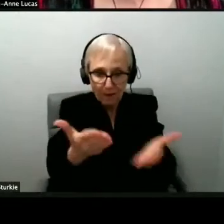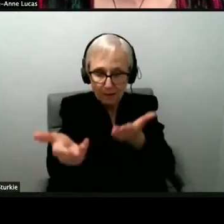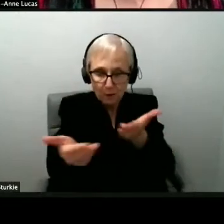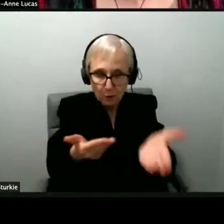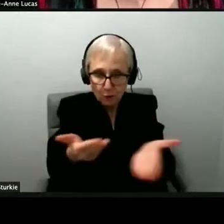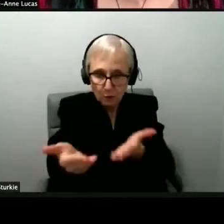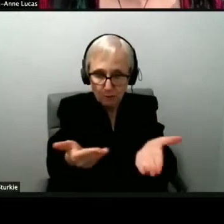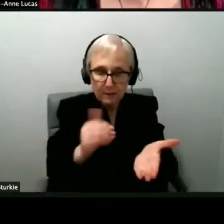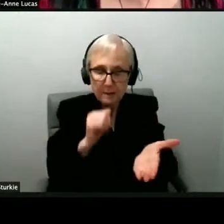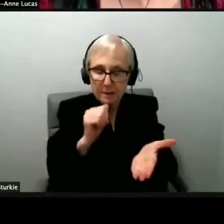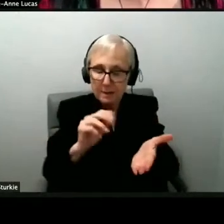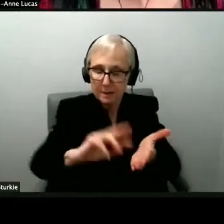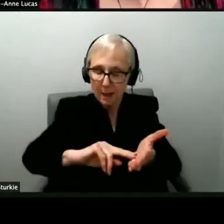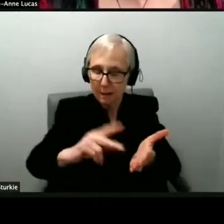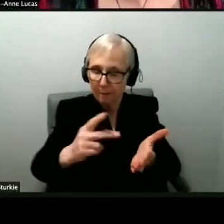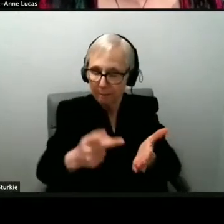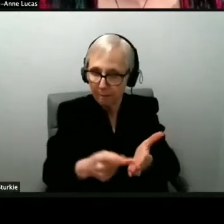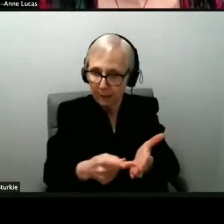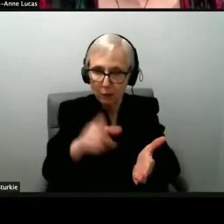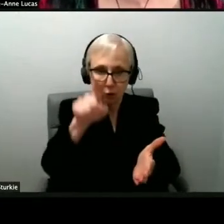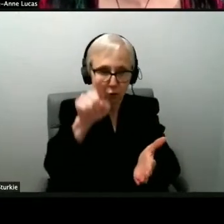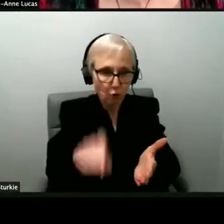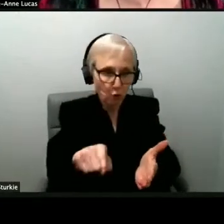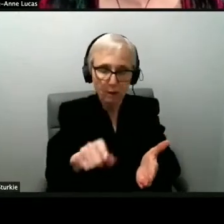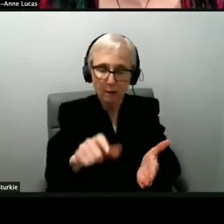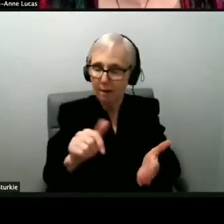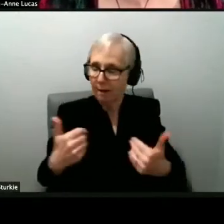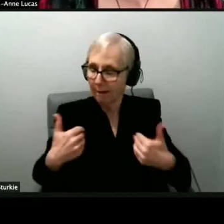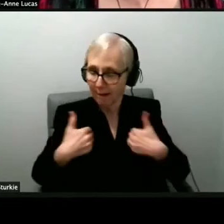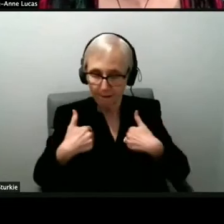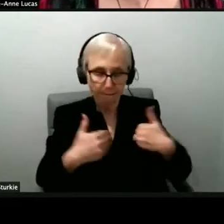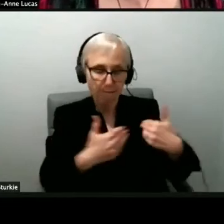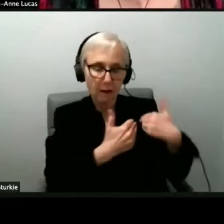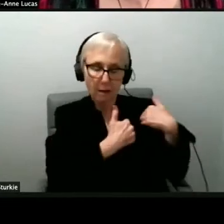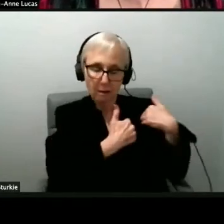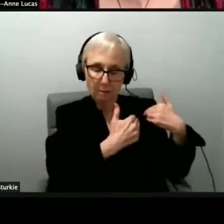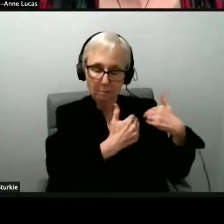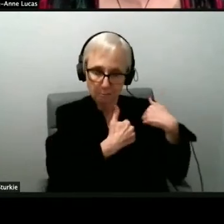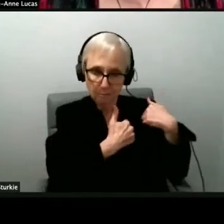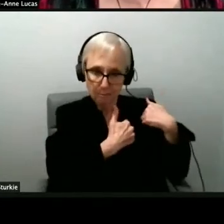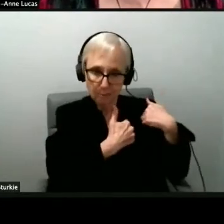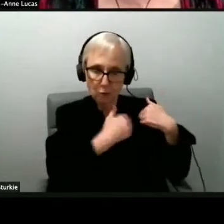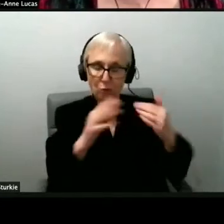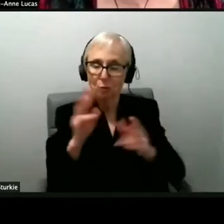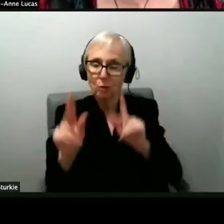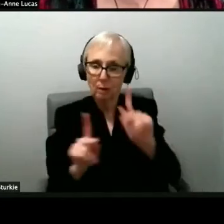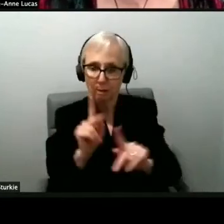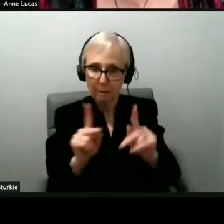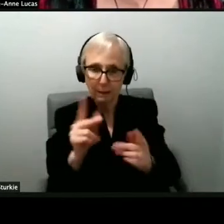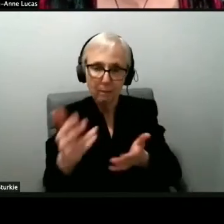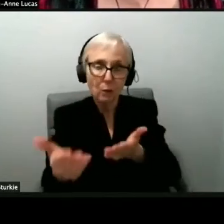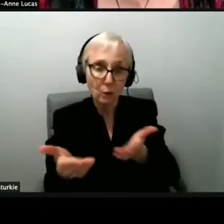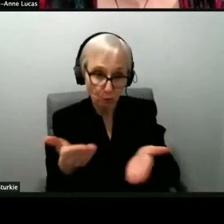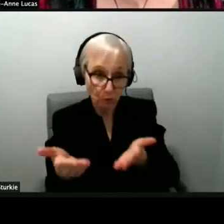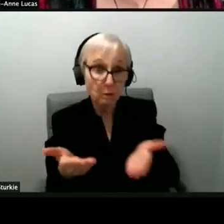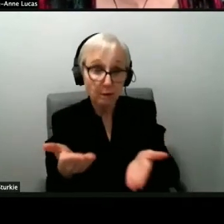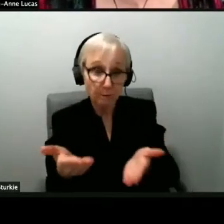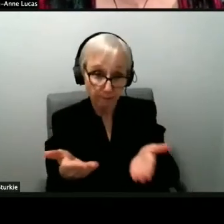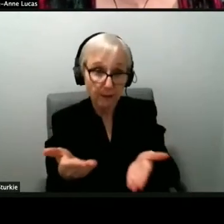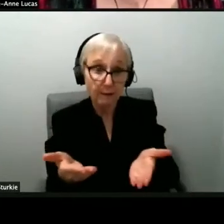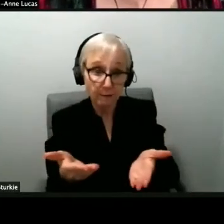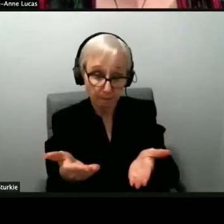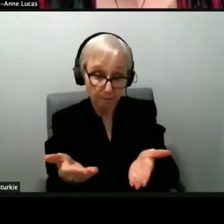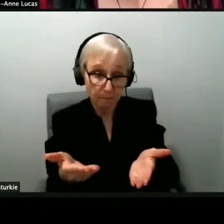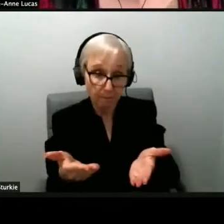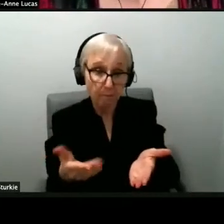service does not mean that you should not be held accountable in the ways to the people that you are serving. So there